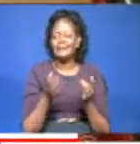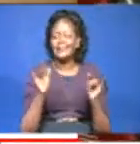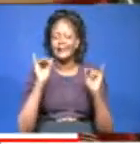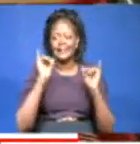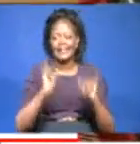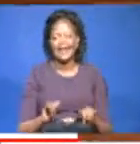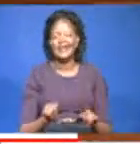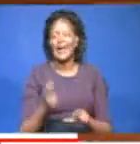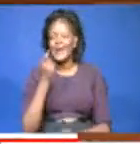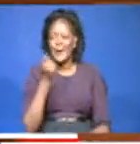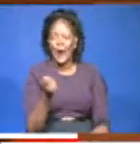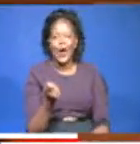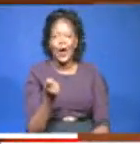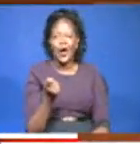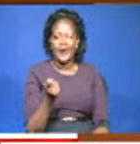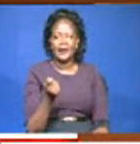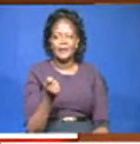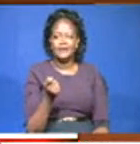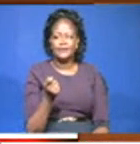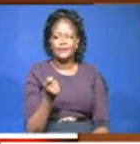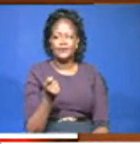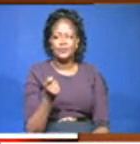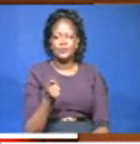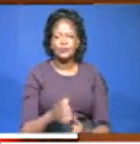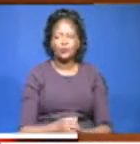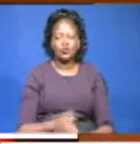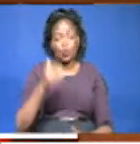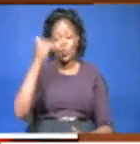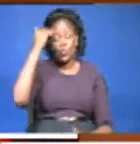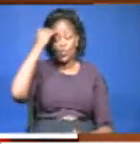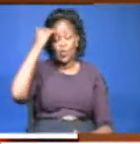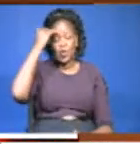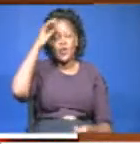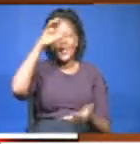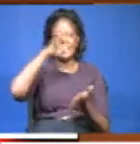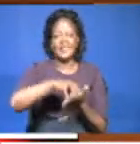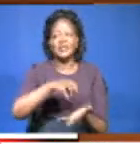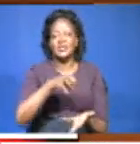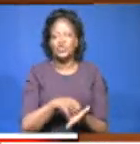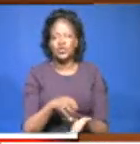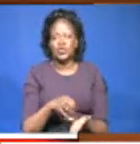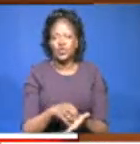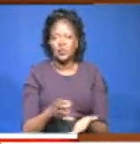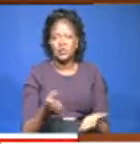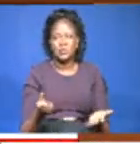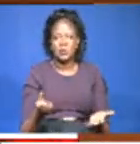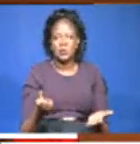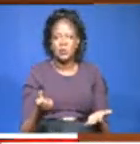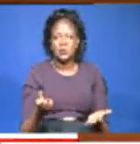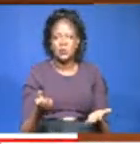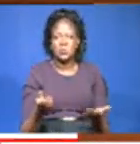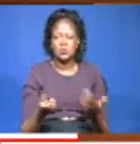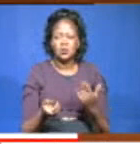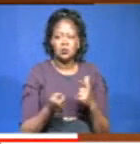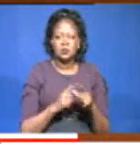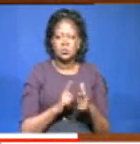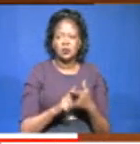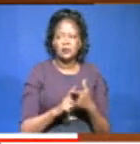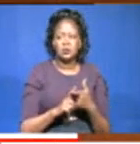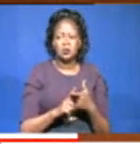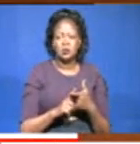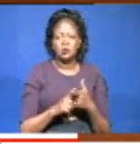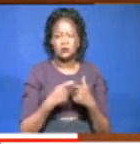dismal. We've been very cognizant of, you know, the situation, the economic reality right now, right?